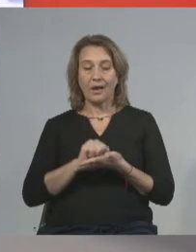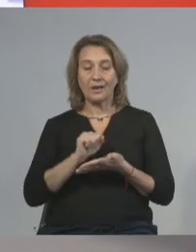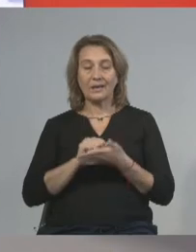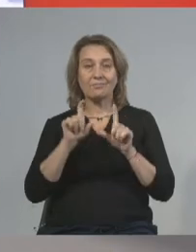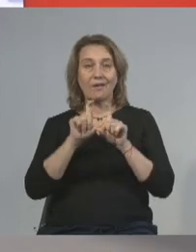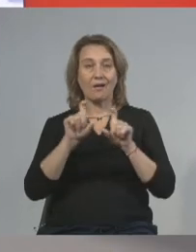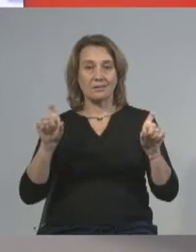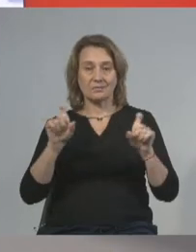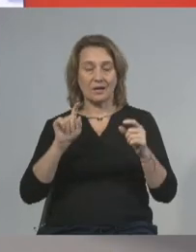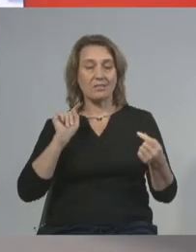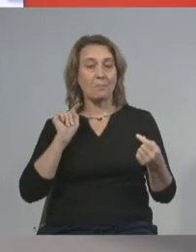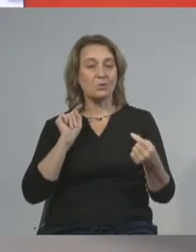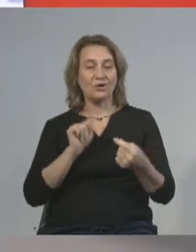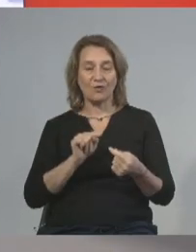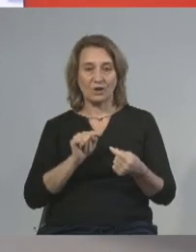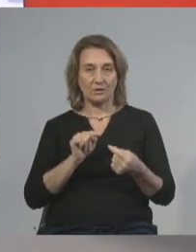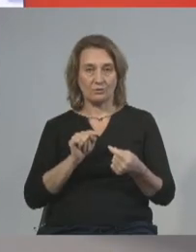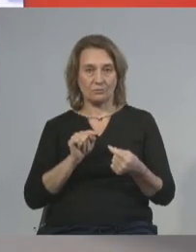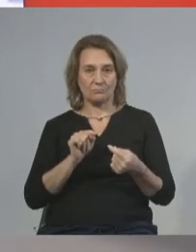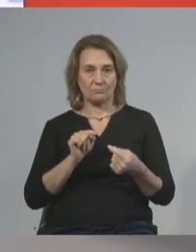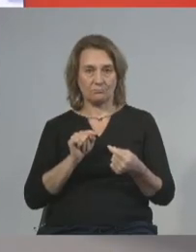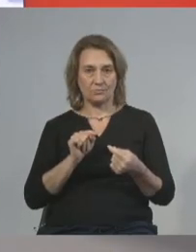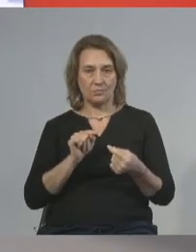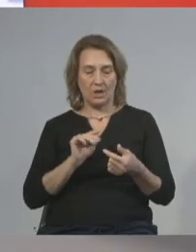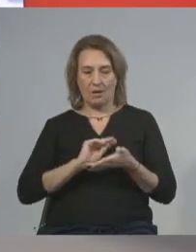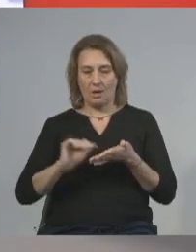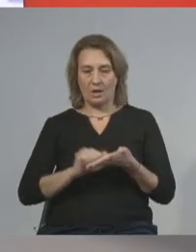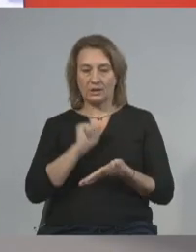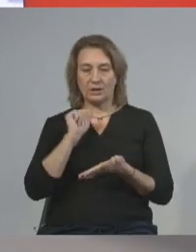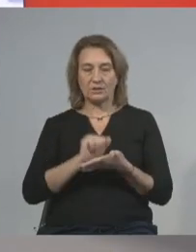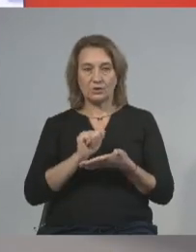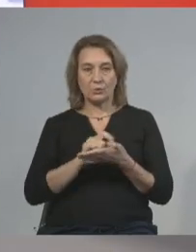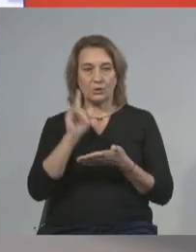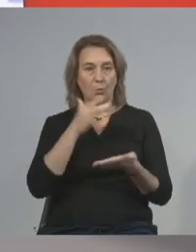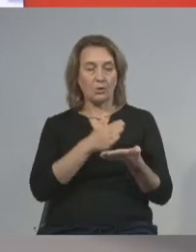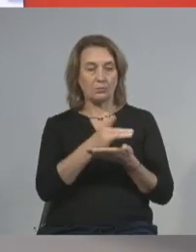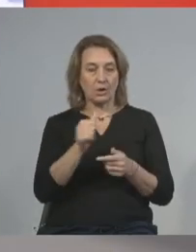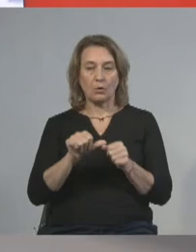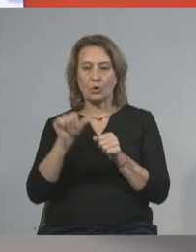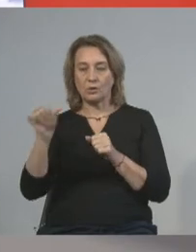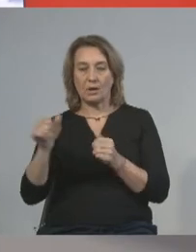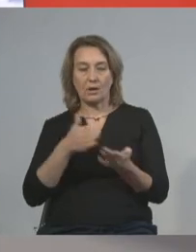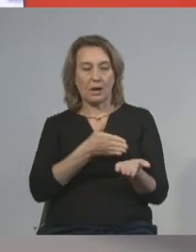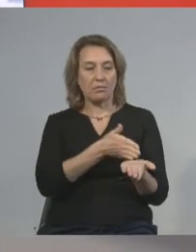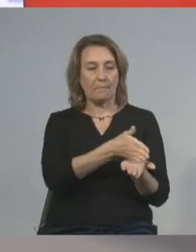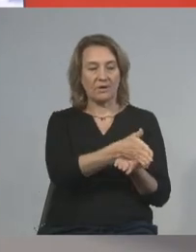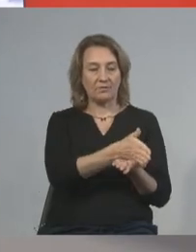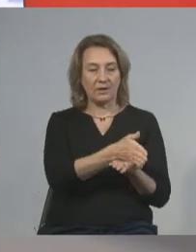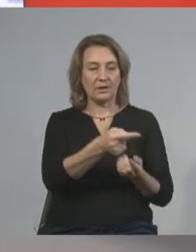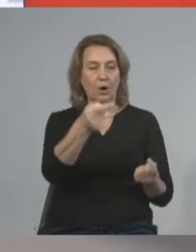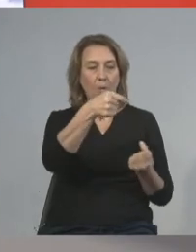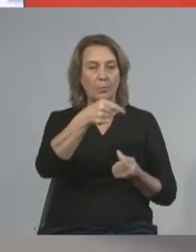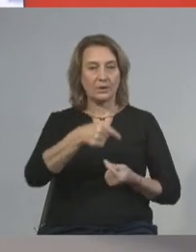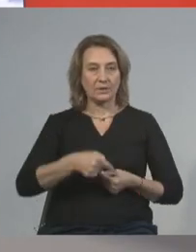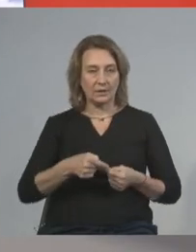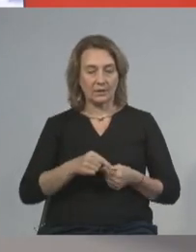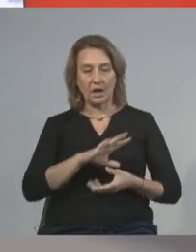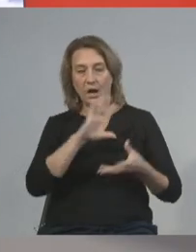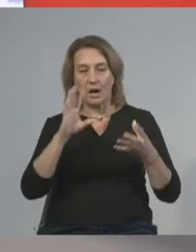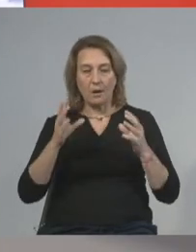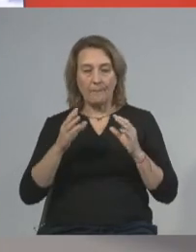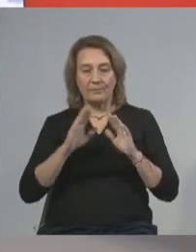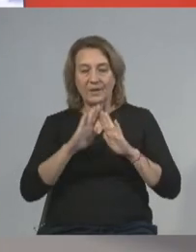no editorial office doesn't do anything against its editorial policy they just